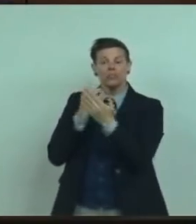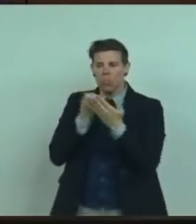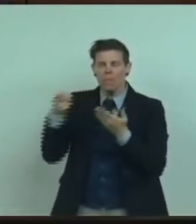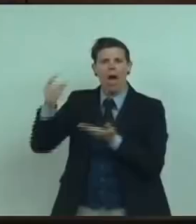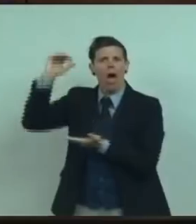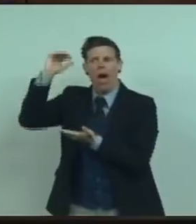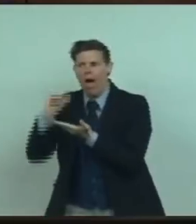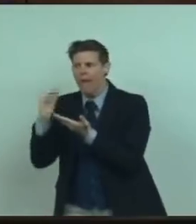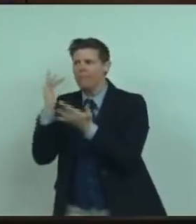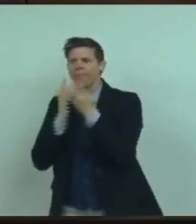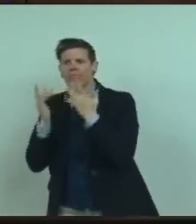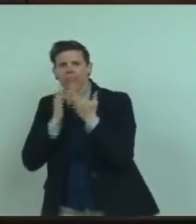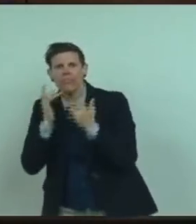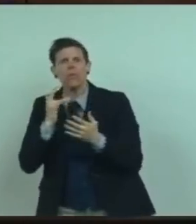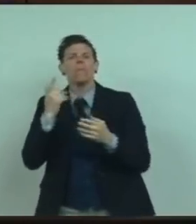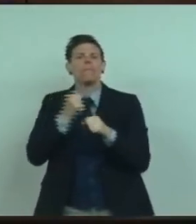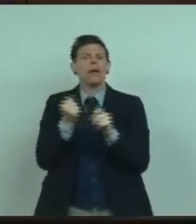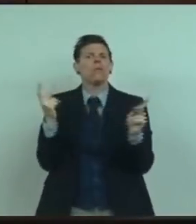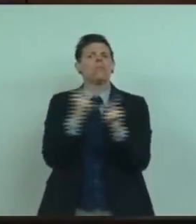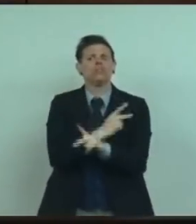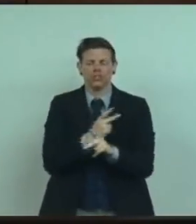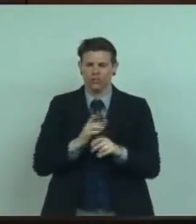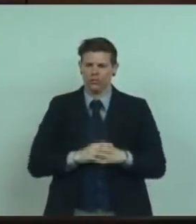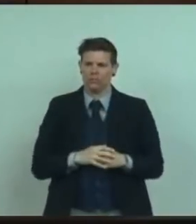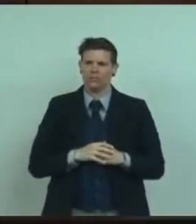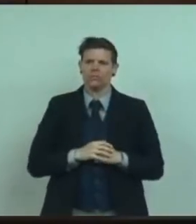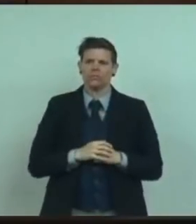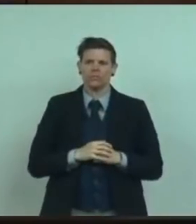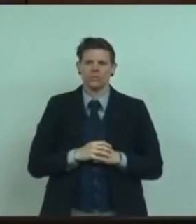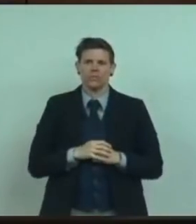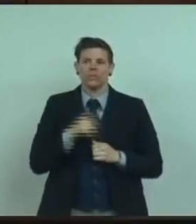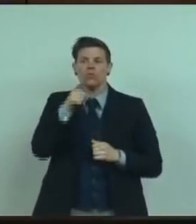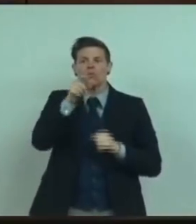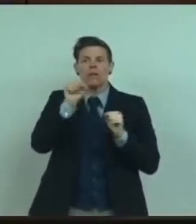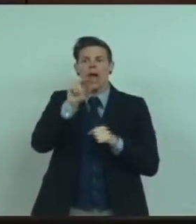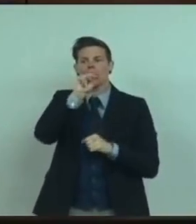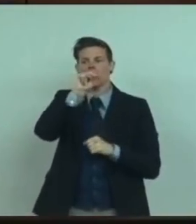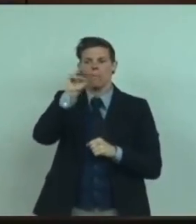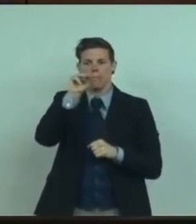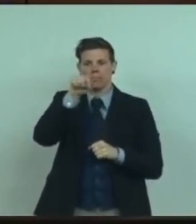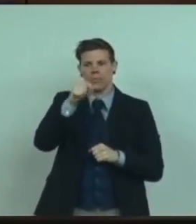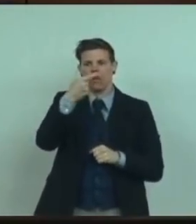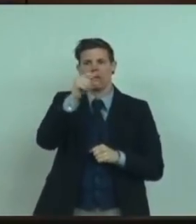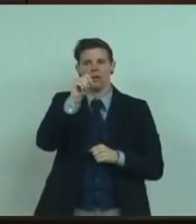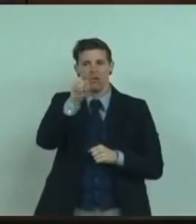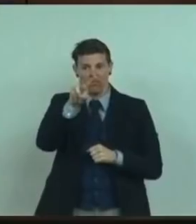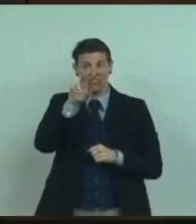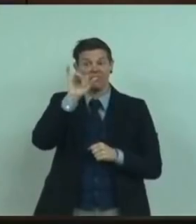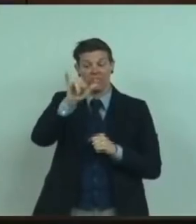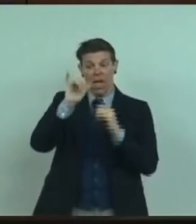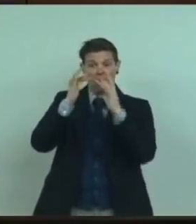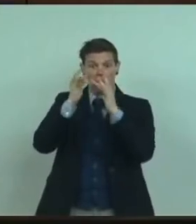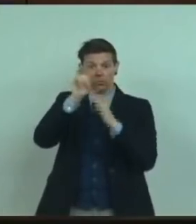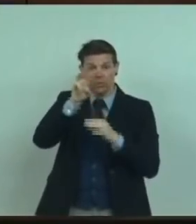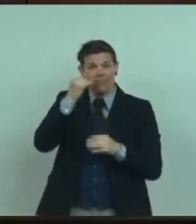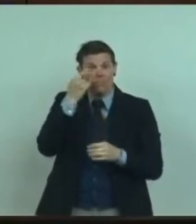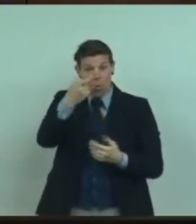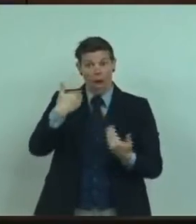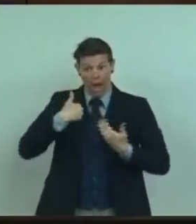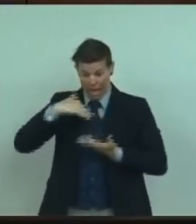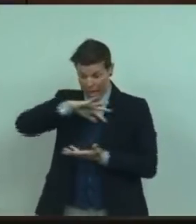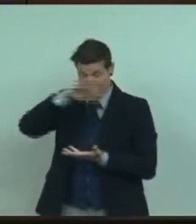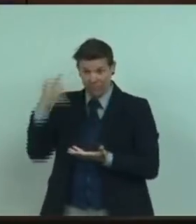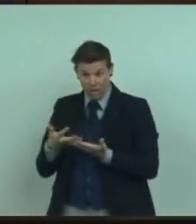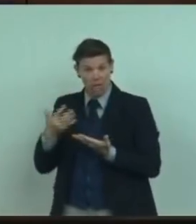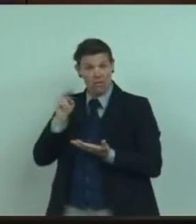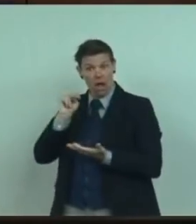to newmexico.gov and tell us that you're willing to volunteer to do those, because there are going to be lots of families who won't be able